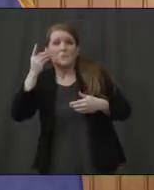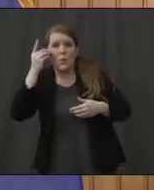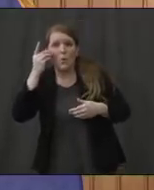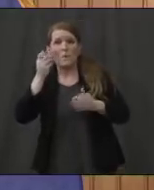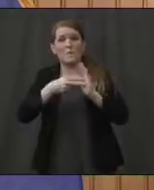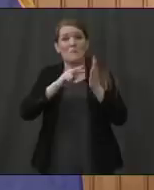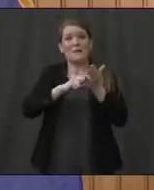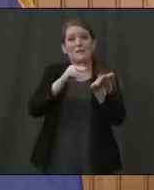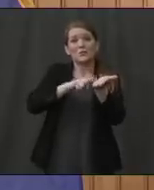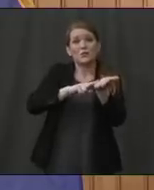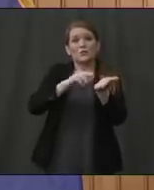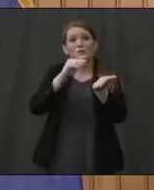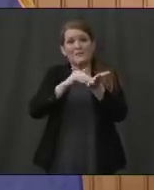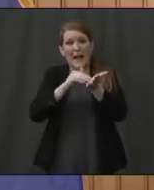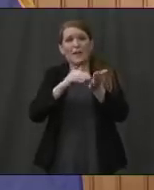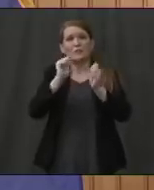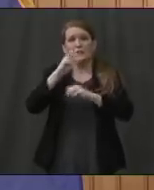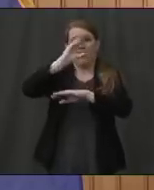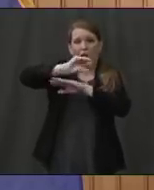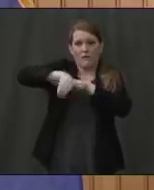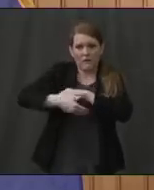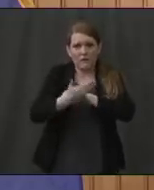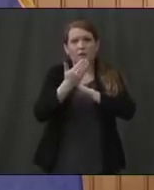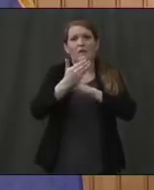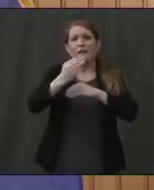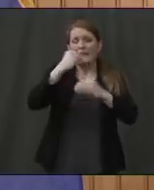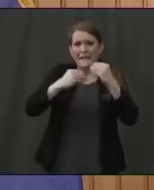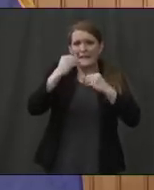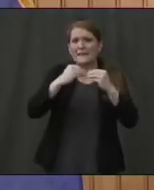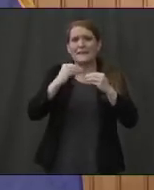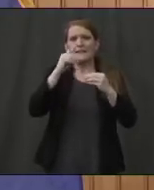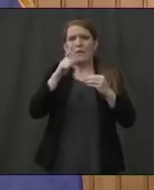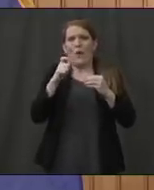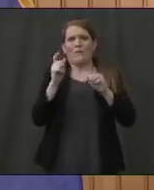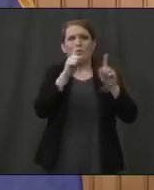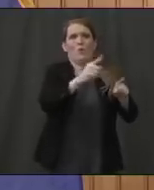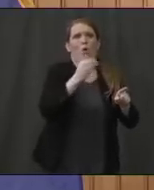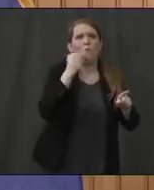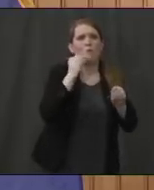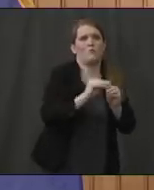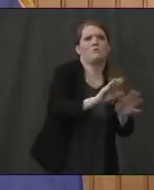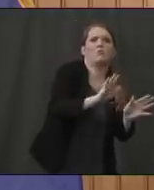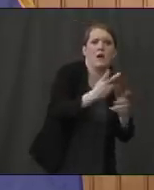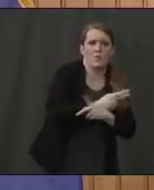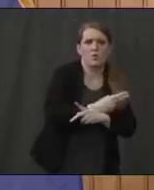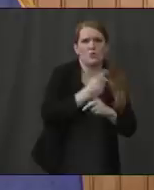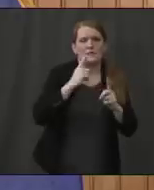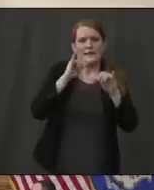stay and actually get something to eat rather than going home during the peak of this. Want to add to that, anybody?